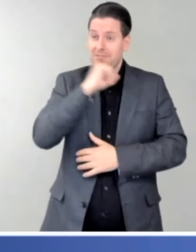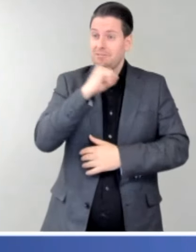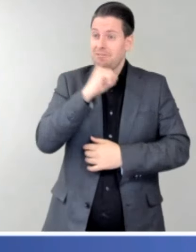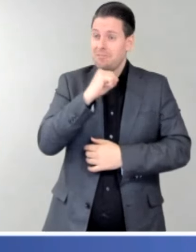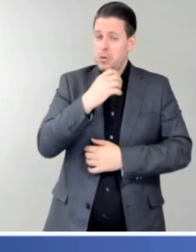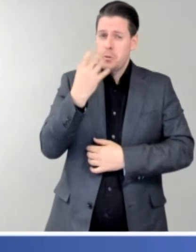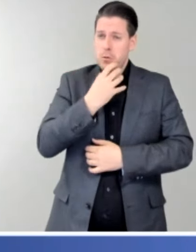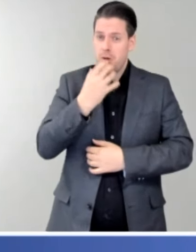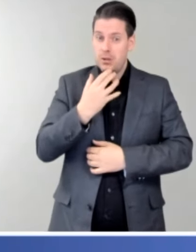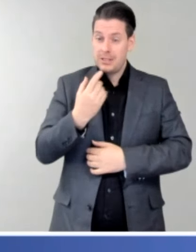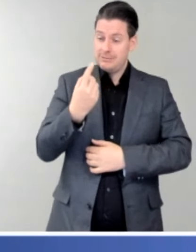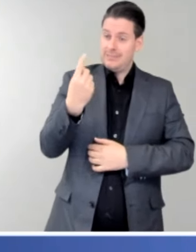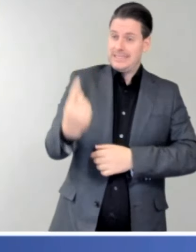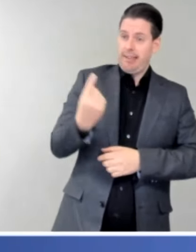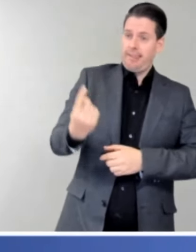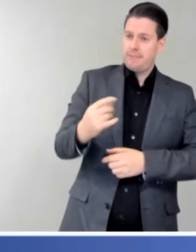loss.